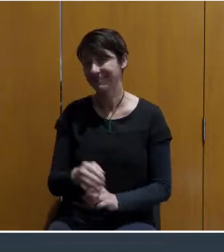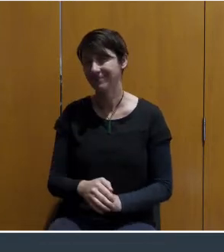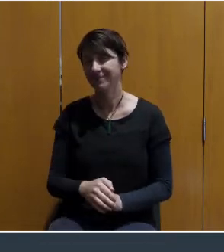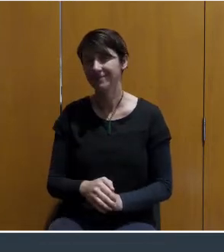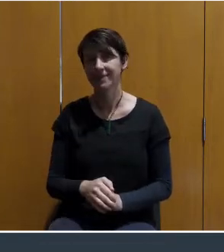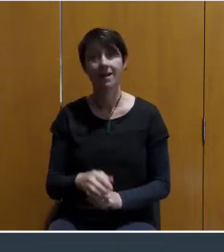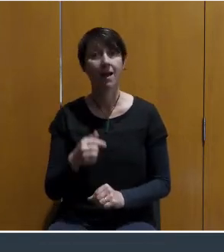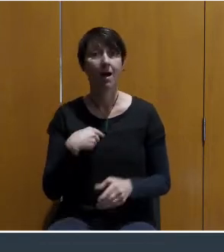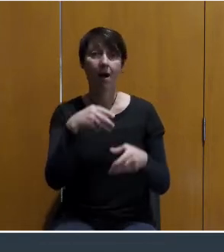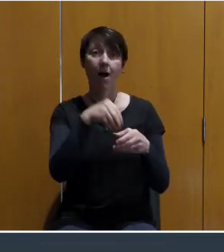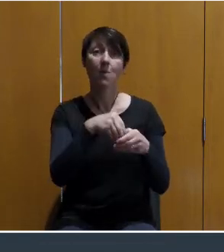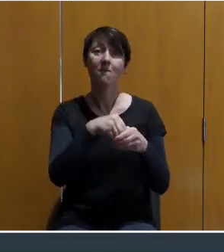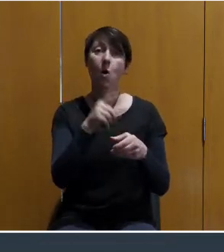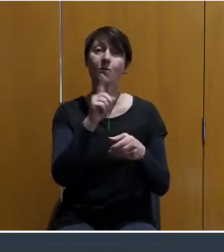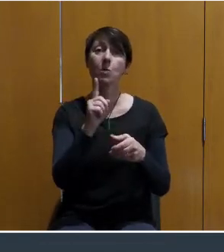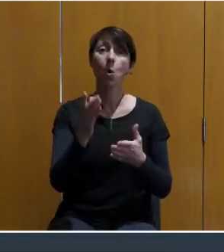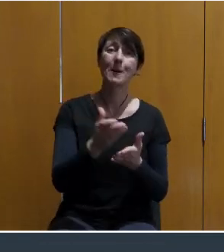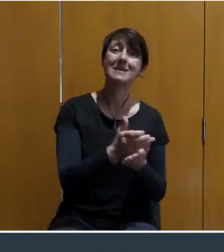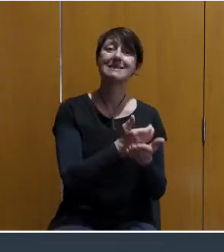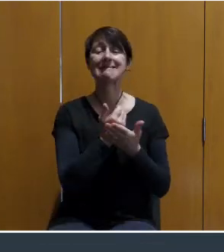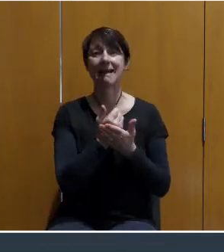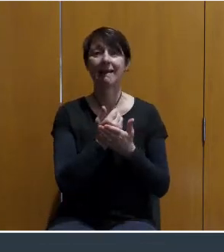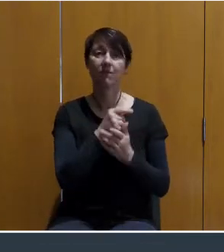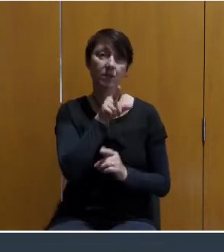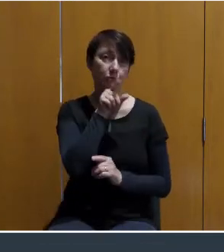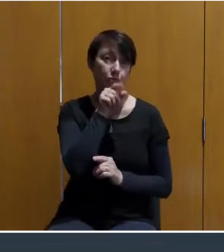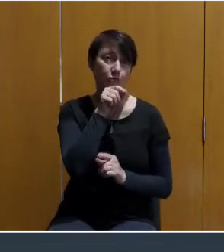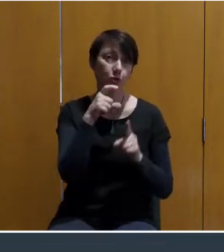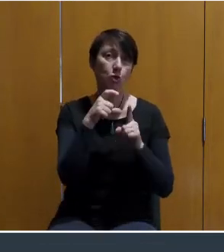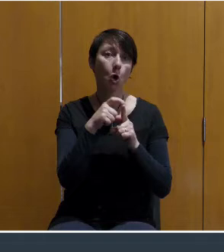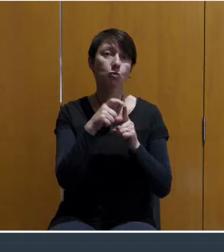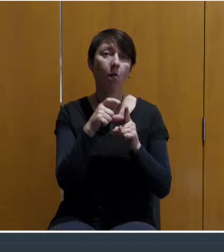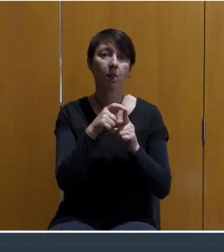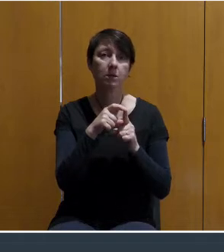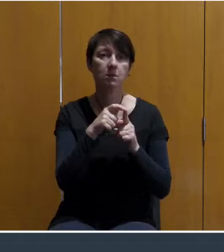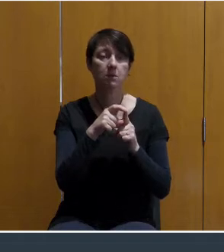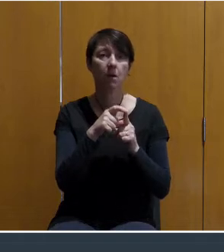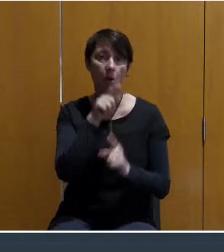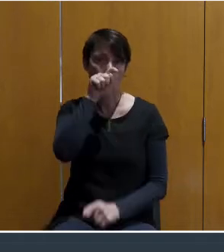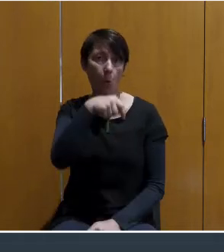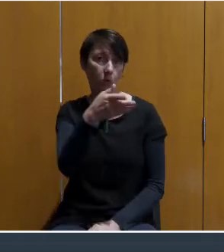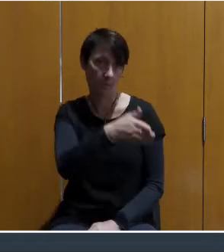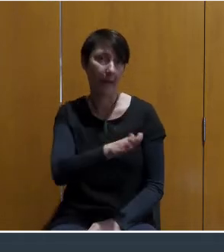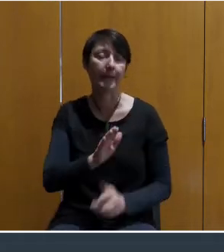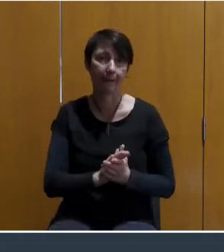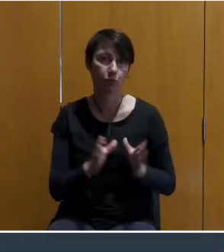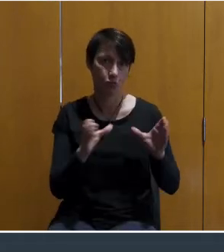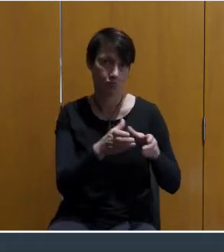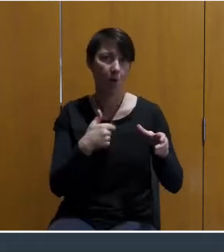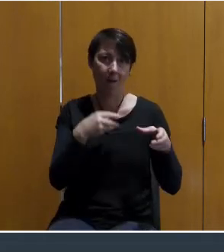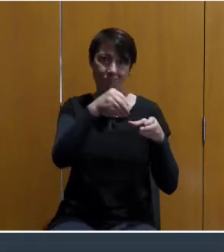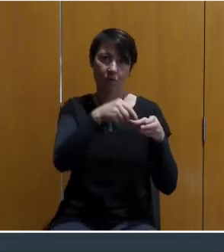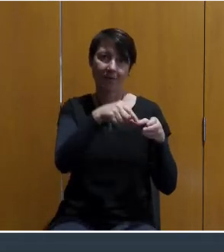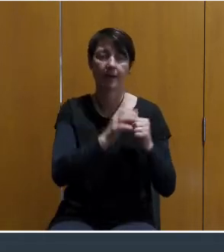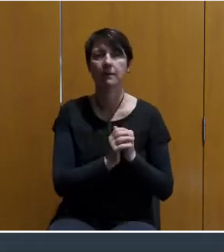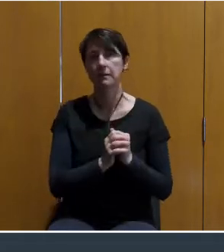I'm part of the Save the Dotterels Hawke's Bay group, and I just have a quick submission just about my passion